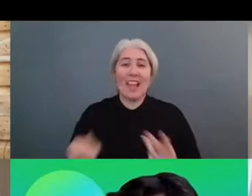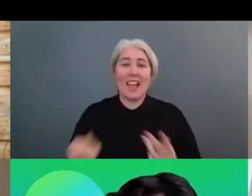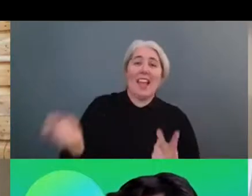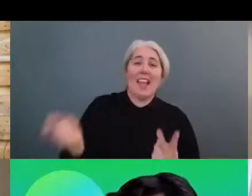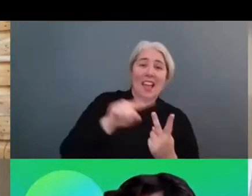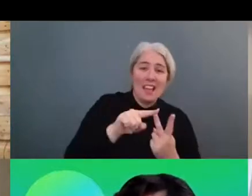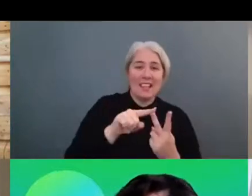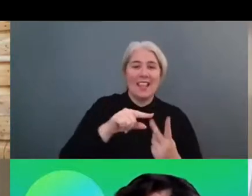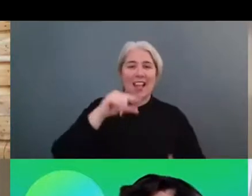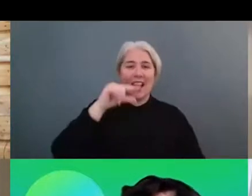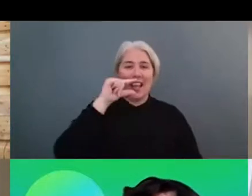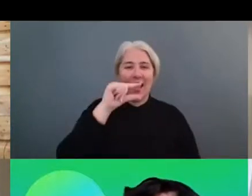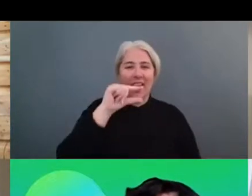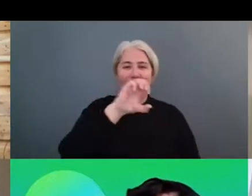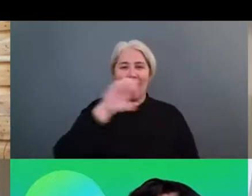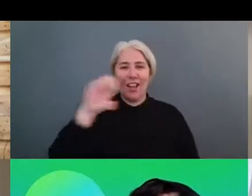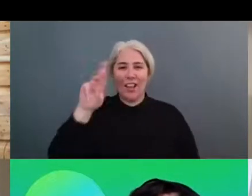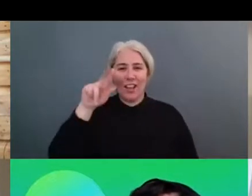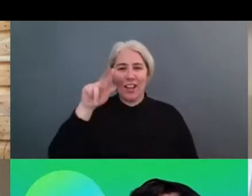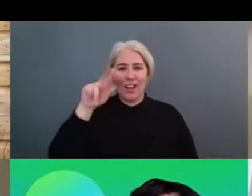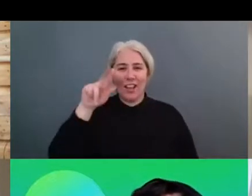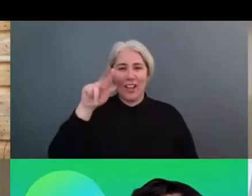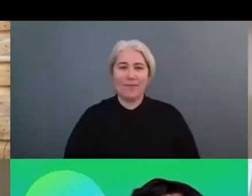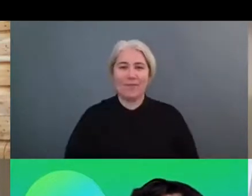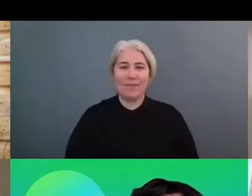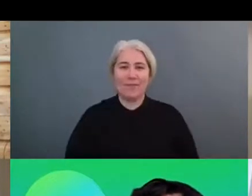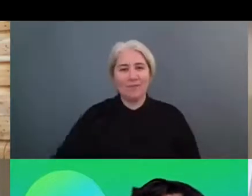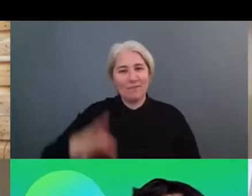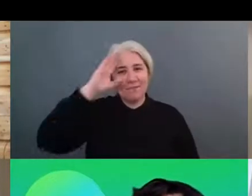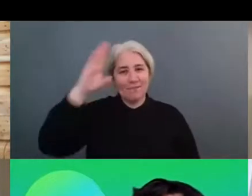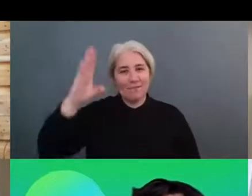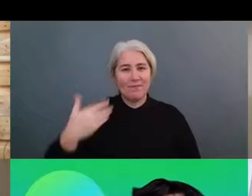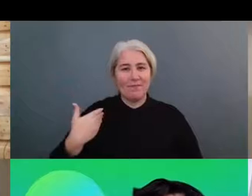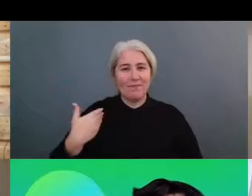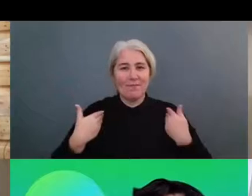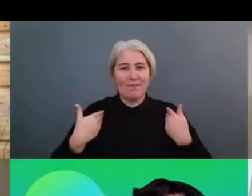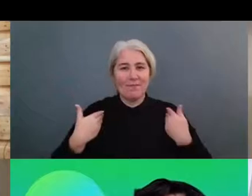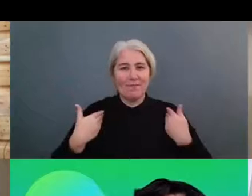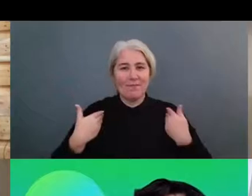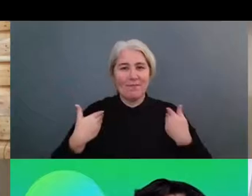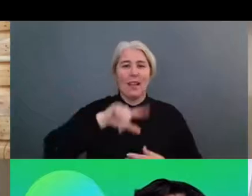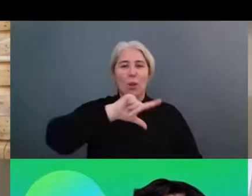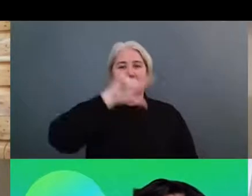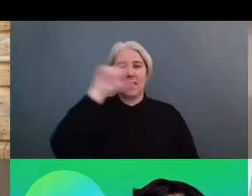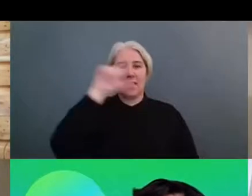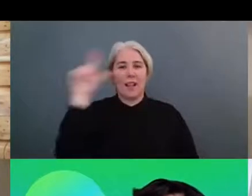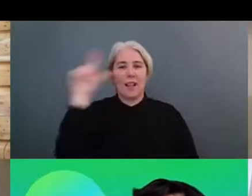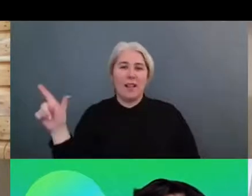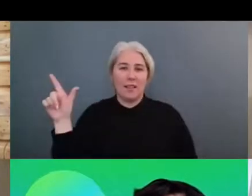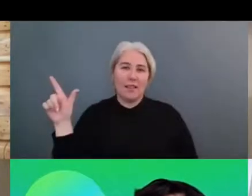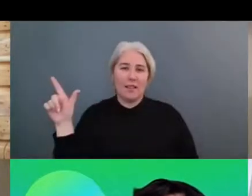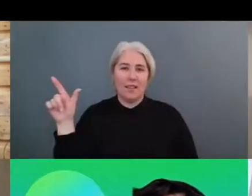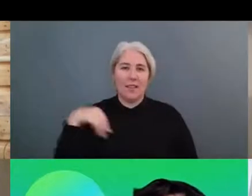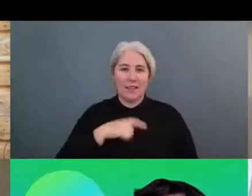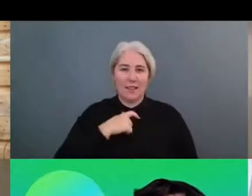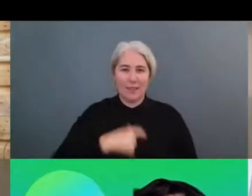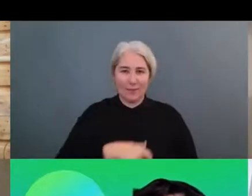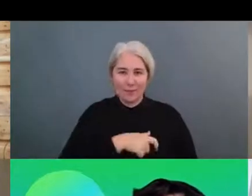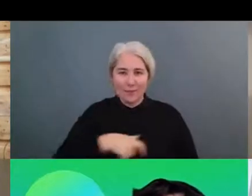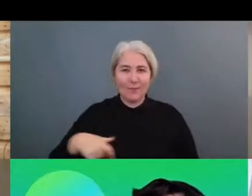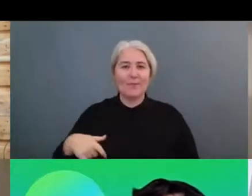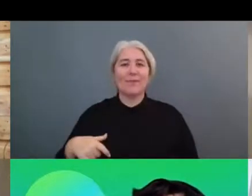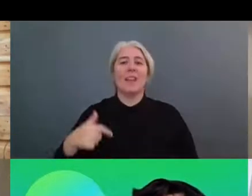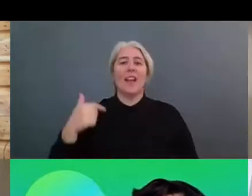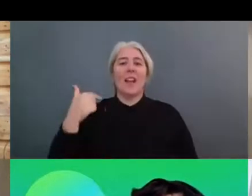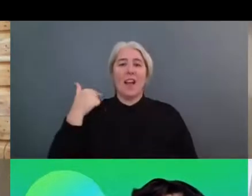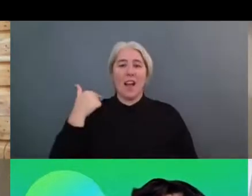Yeah, good morning, everyone. Bonjour à tous. Geert Hendriks, based in Lausanne. I work as a volunteer for Sports